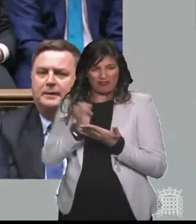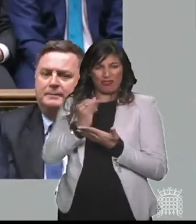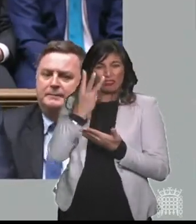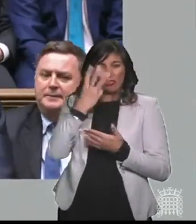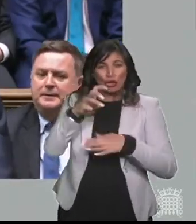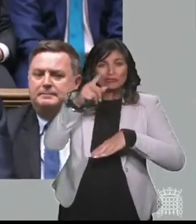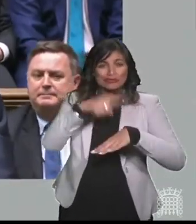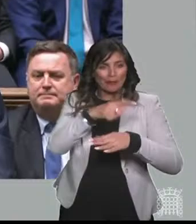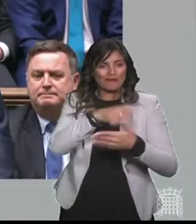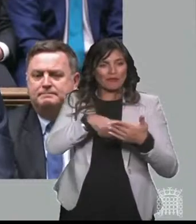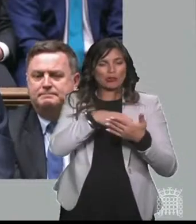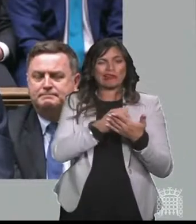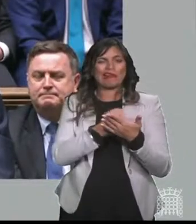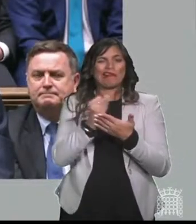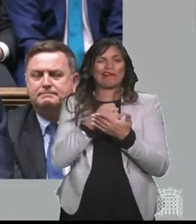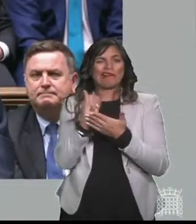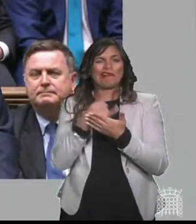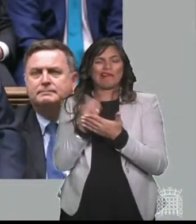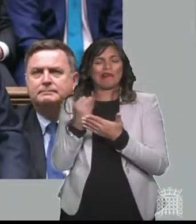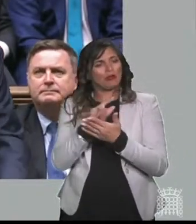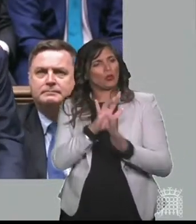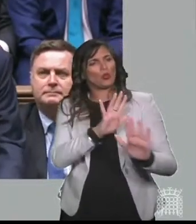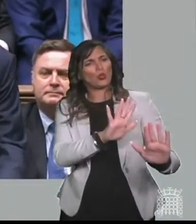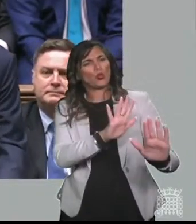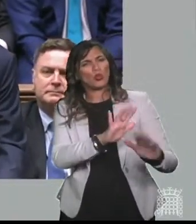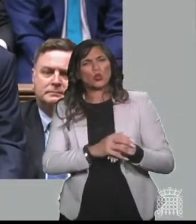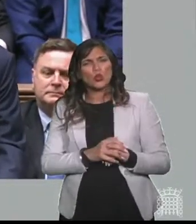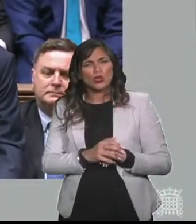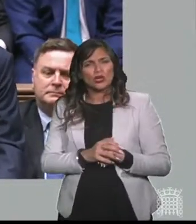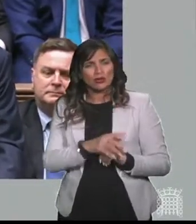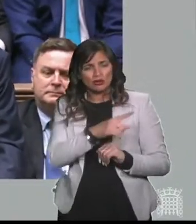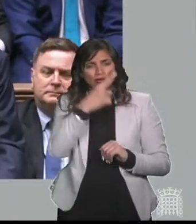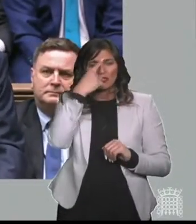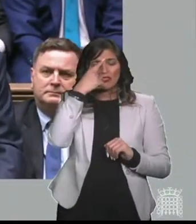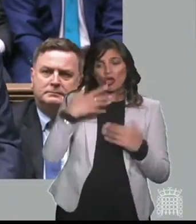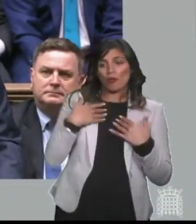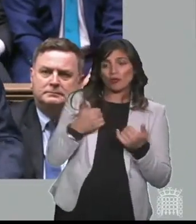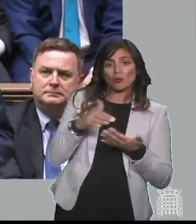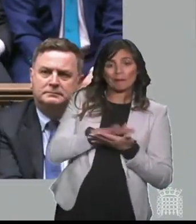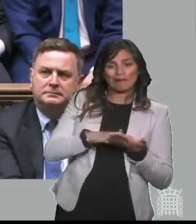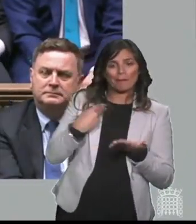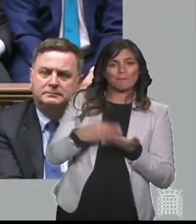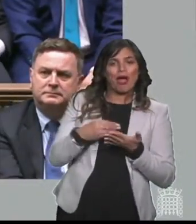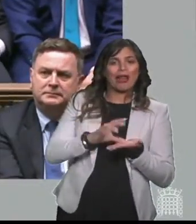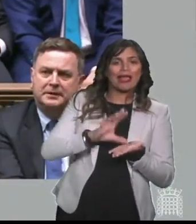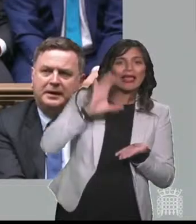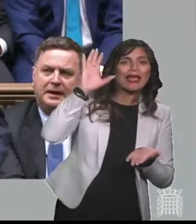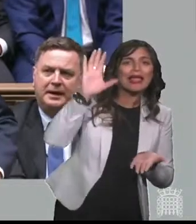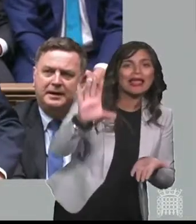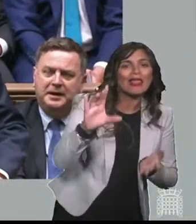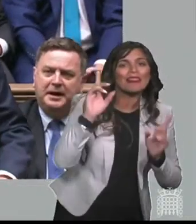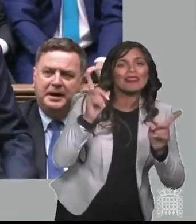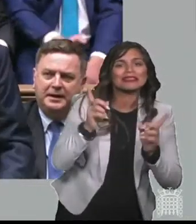times. Because they think compassion is about giving money, we think it's about giving opportunity.